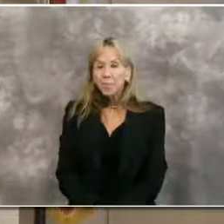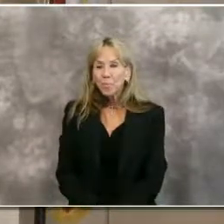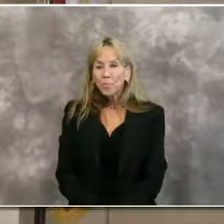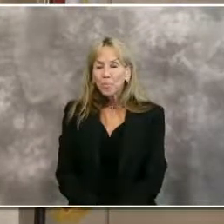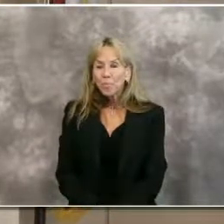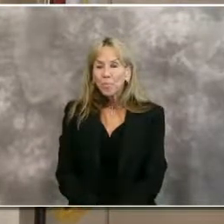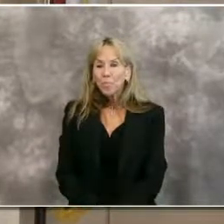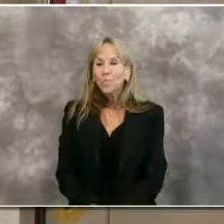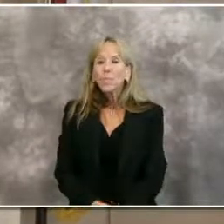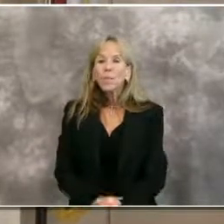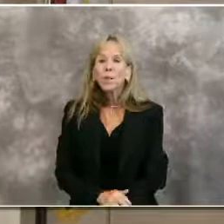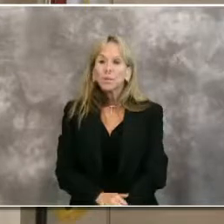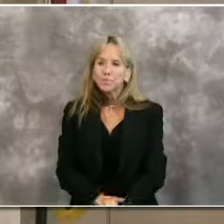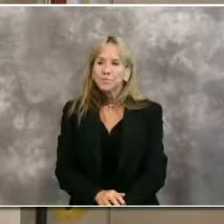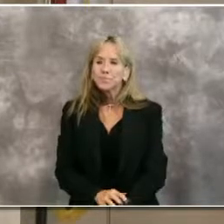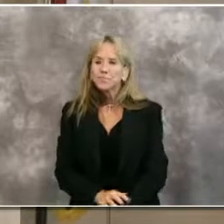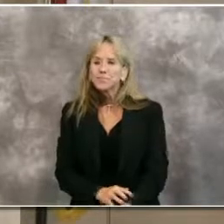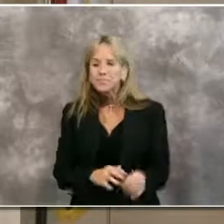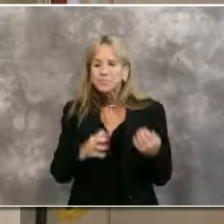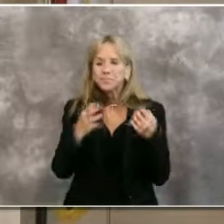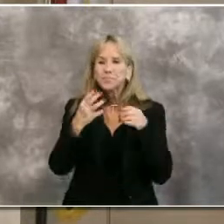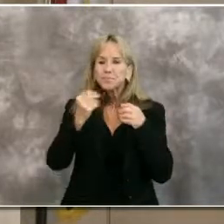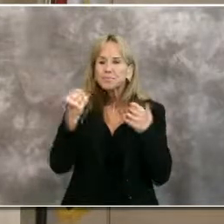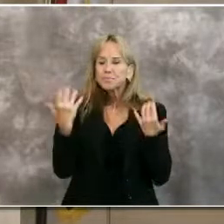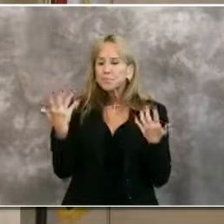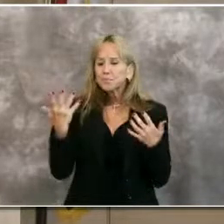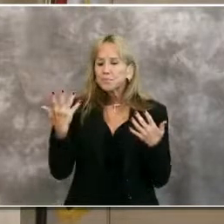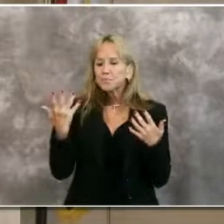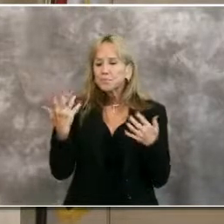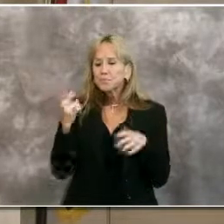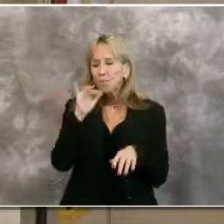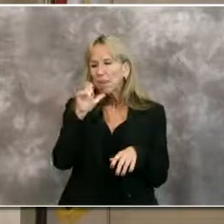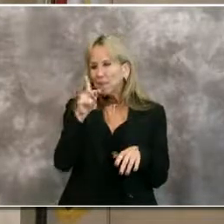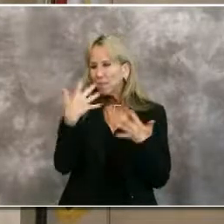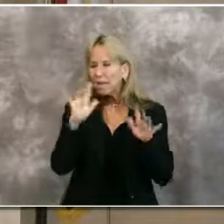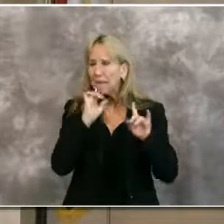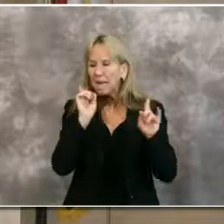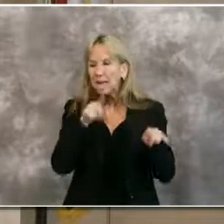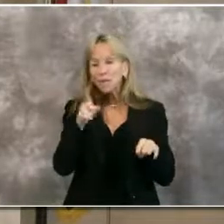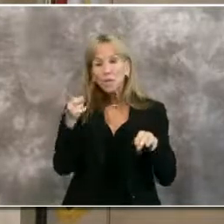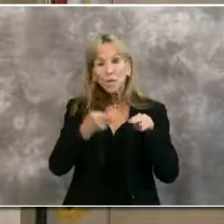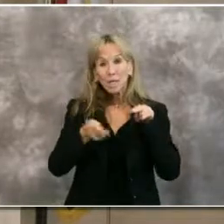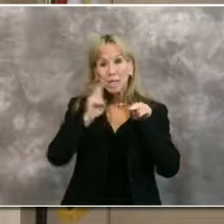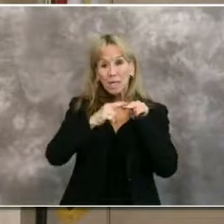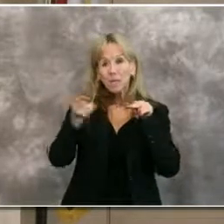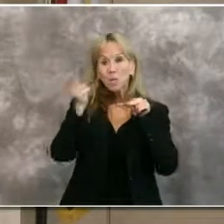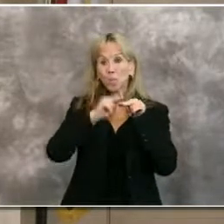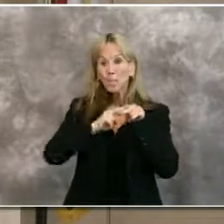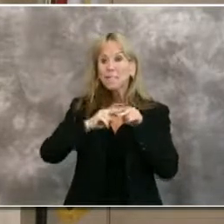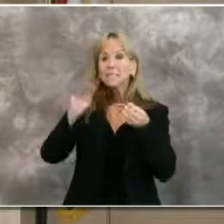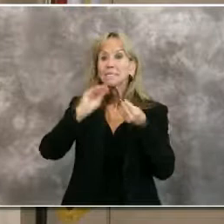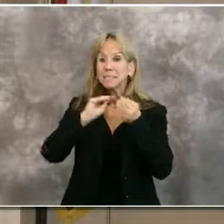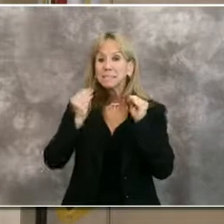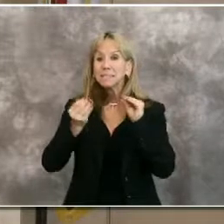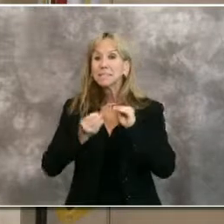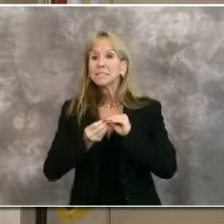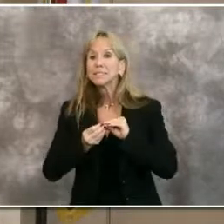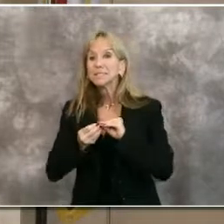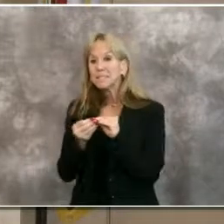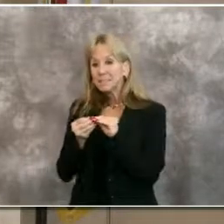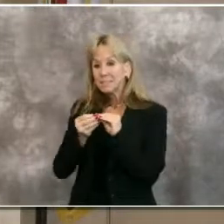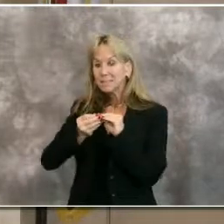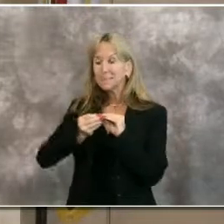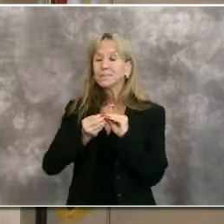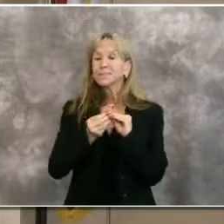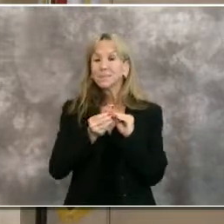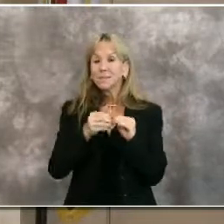Nick answered the question there. Because of the increased numbers of cases, we had 559